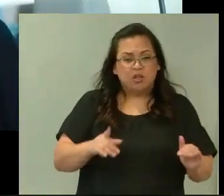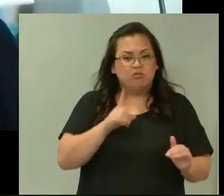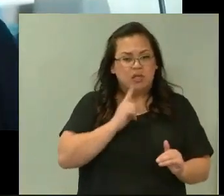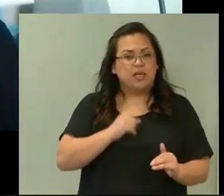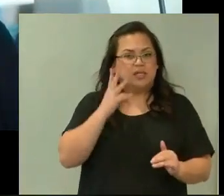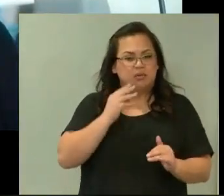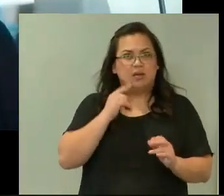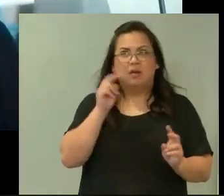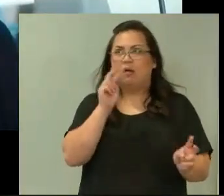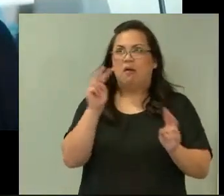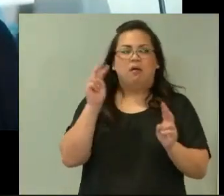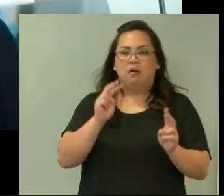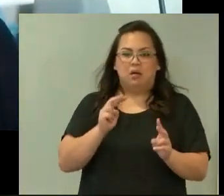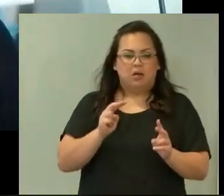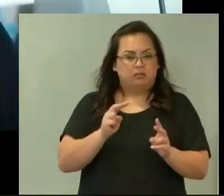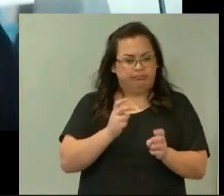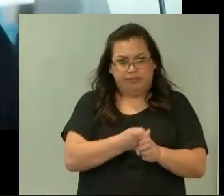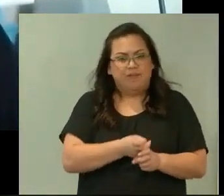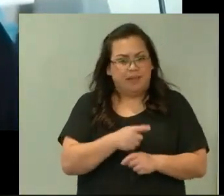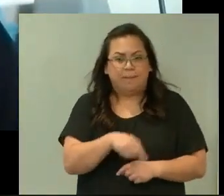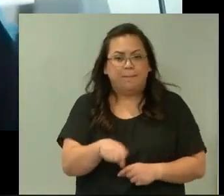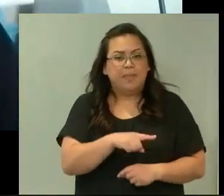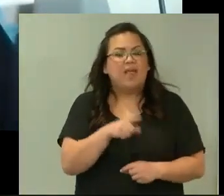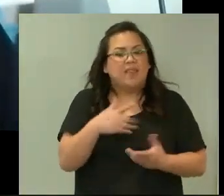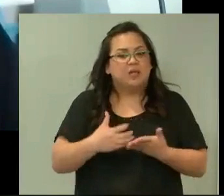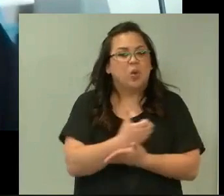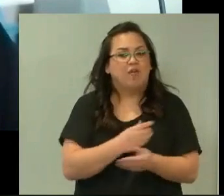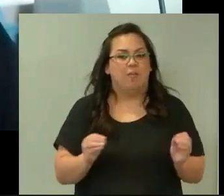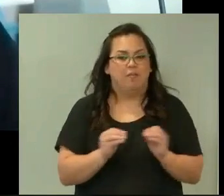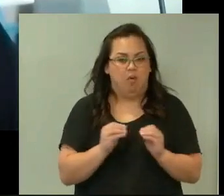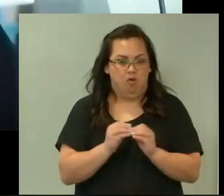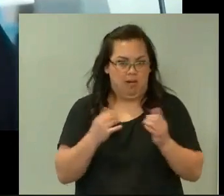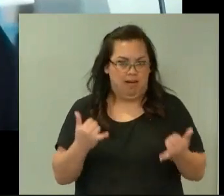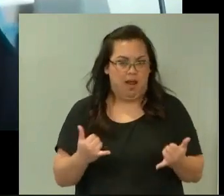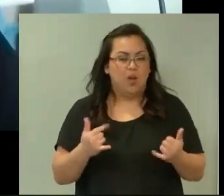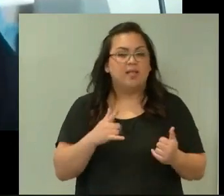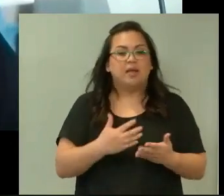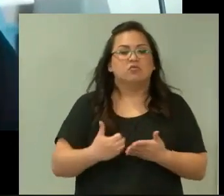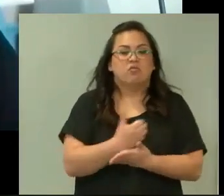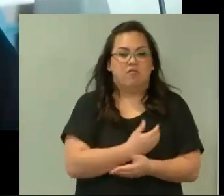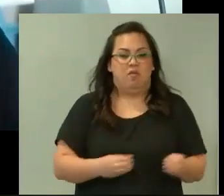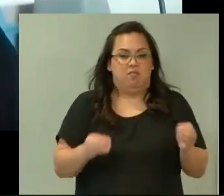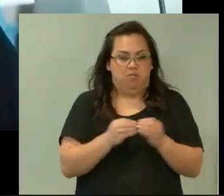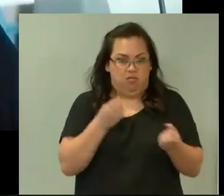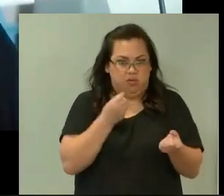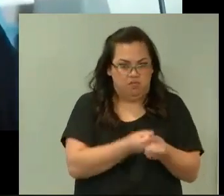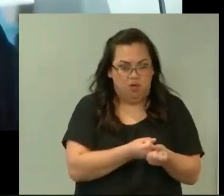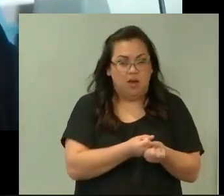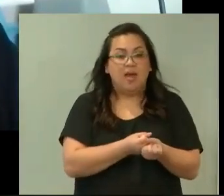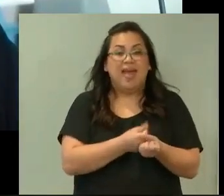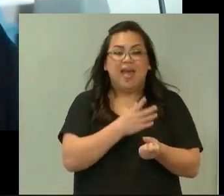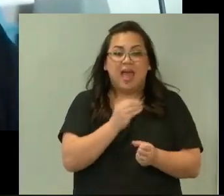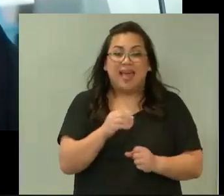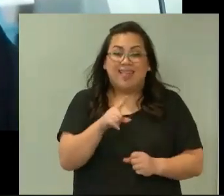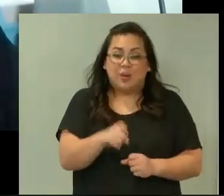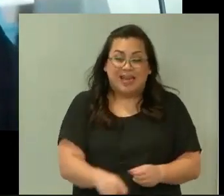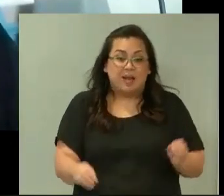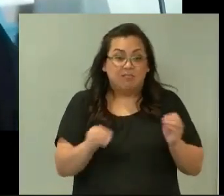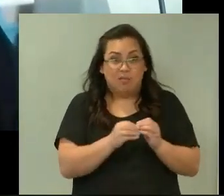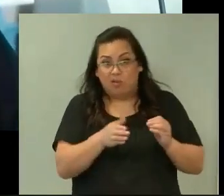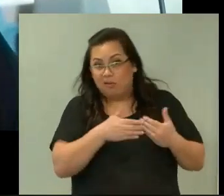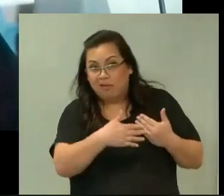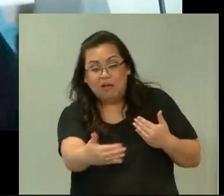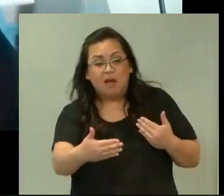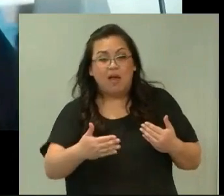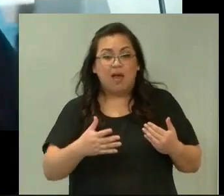much, so much. They deserve more right now. They deserve more support, and they're going to need more support.